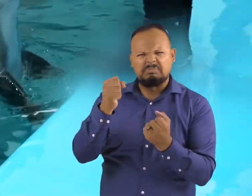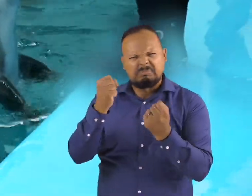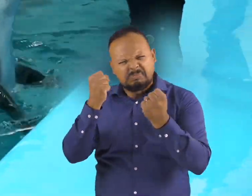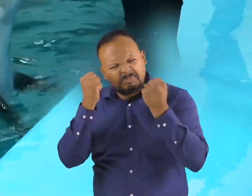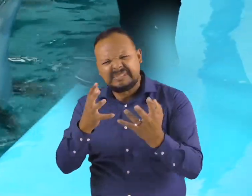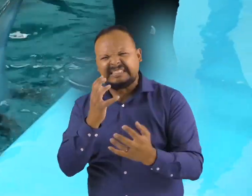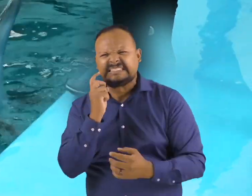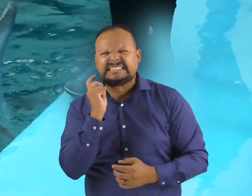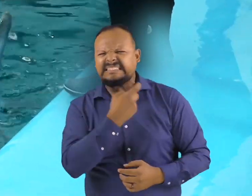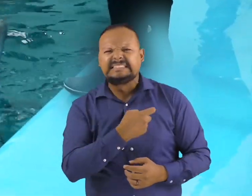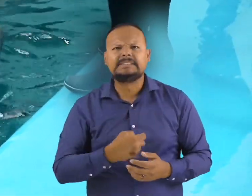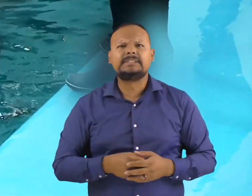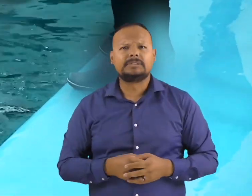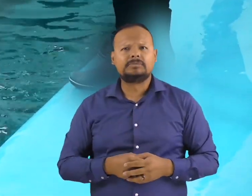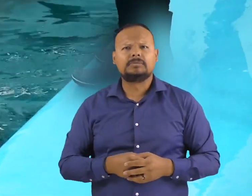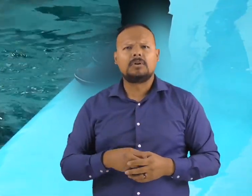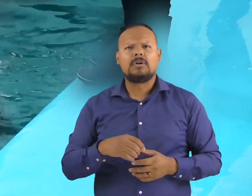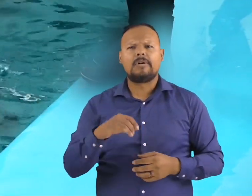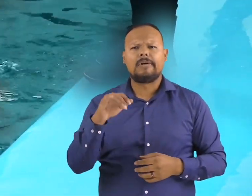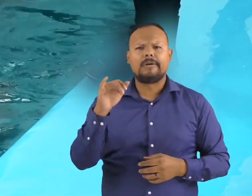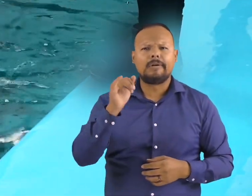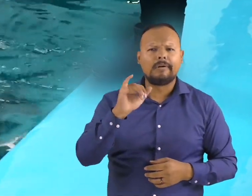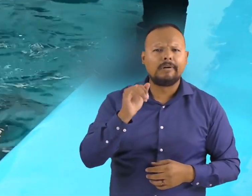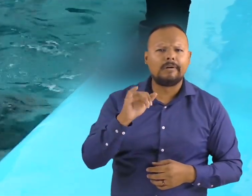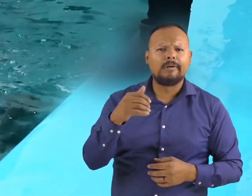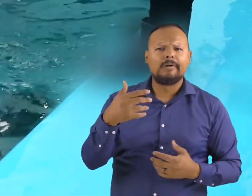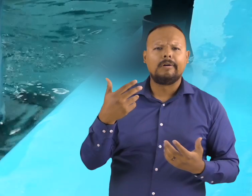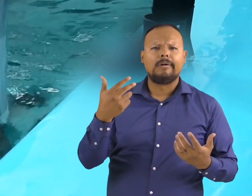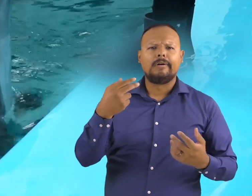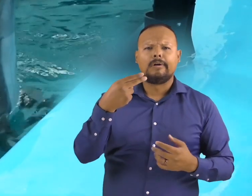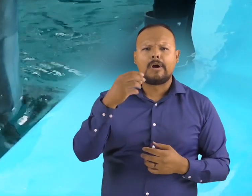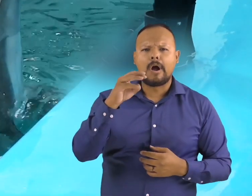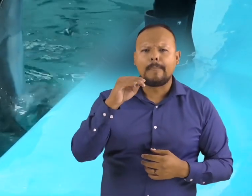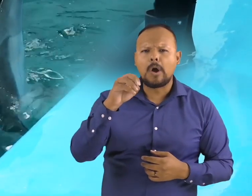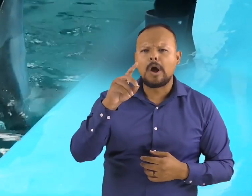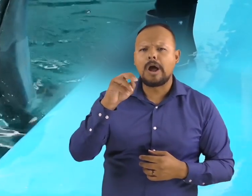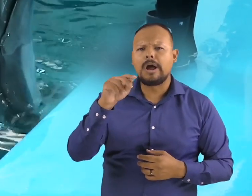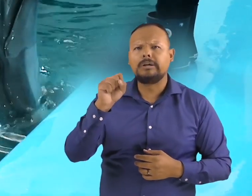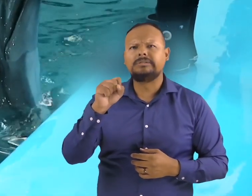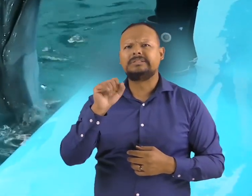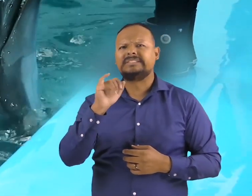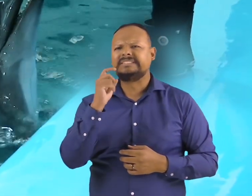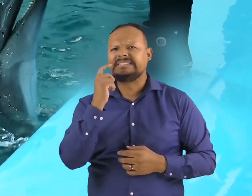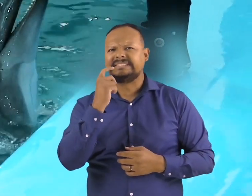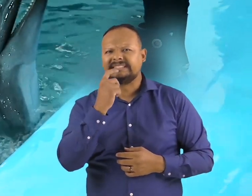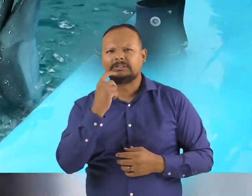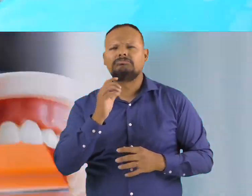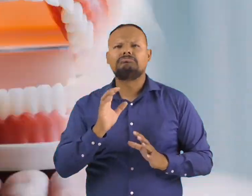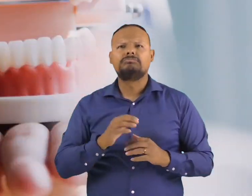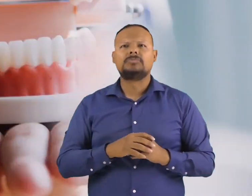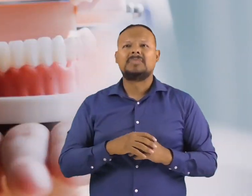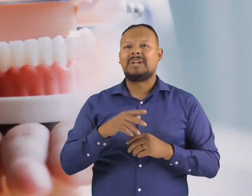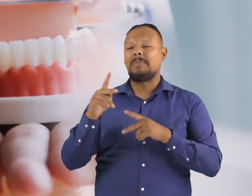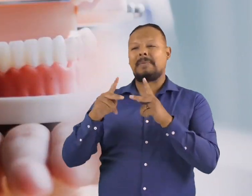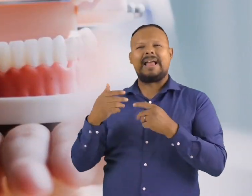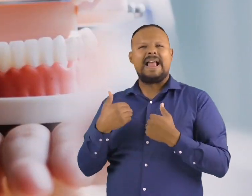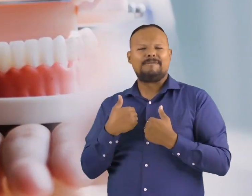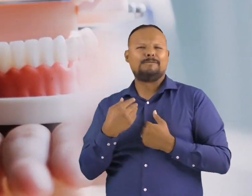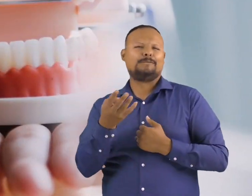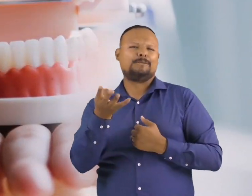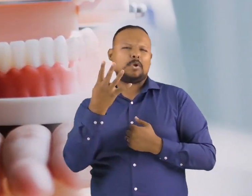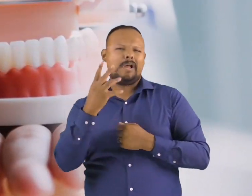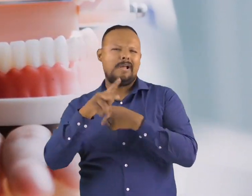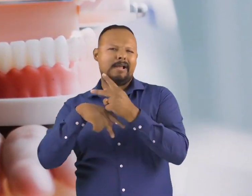are also called homodonts because they have only one type of tooth. Unlike